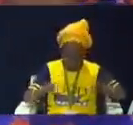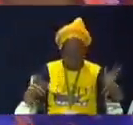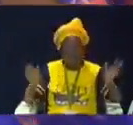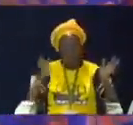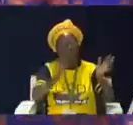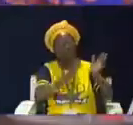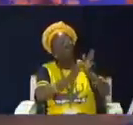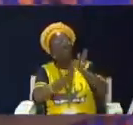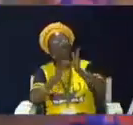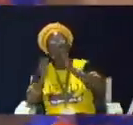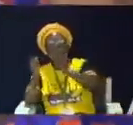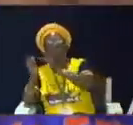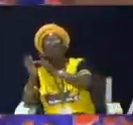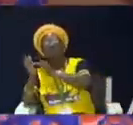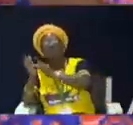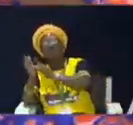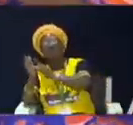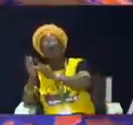Reign,